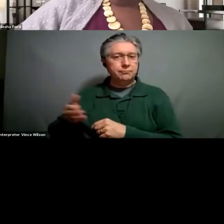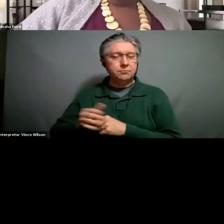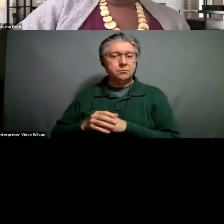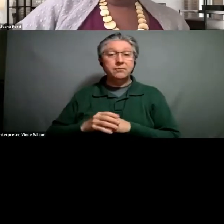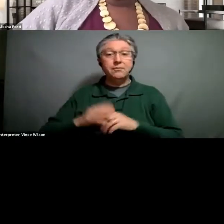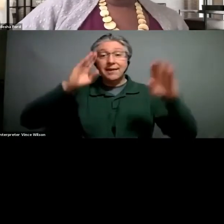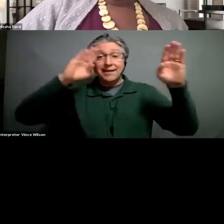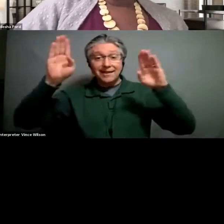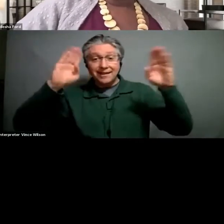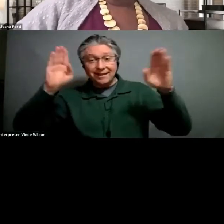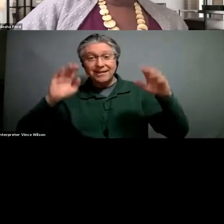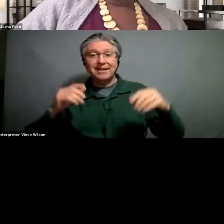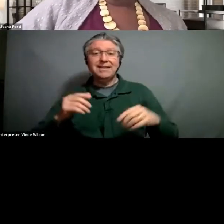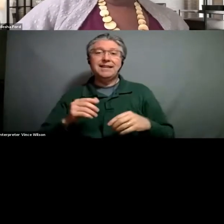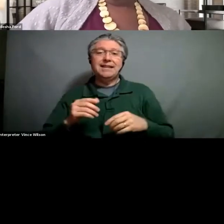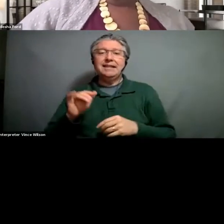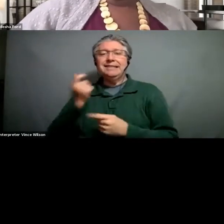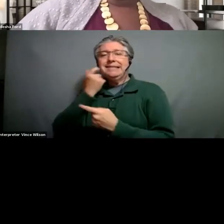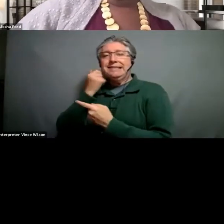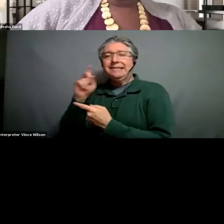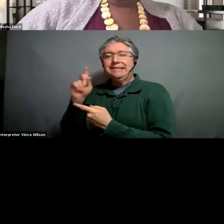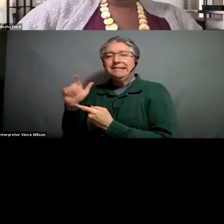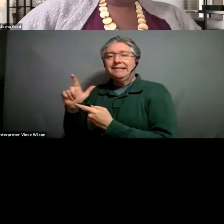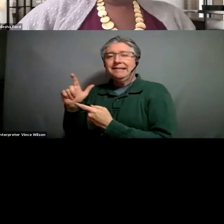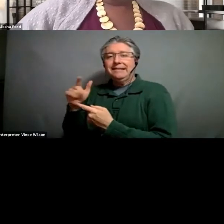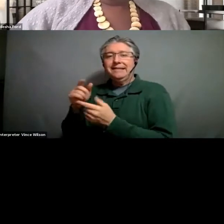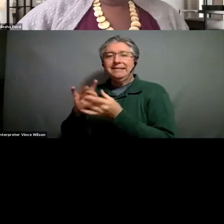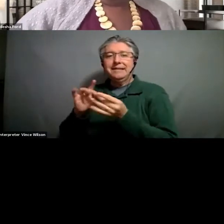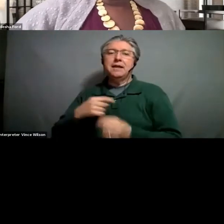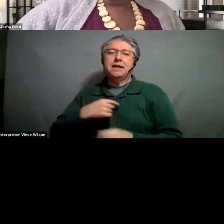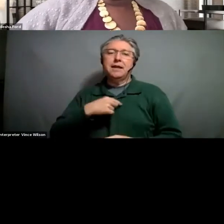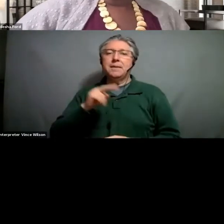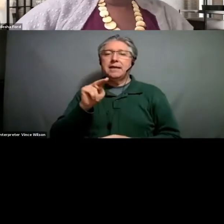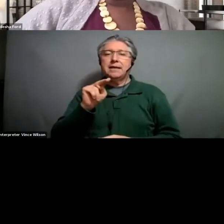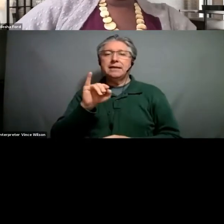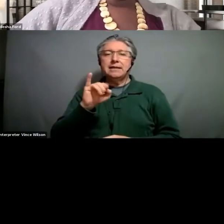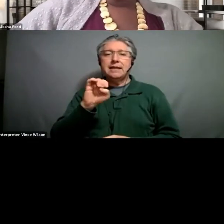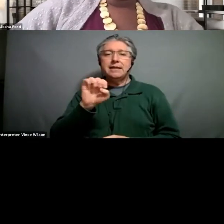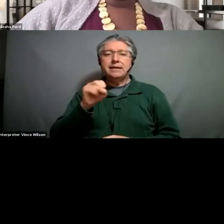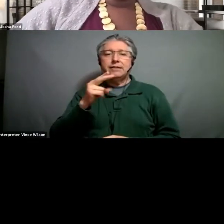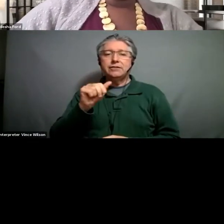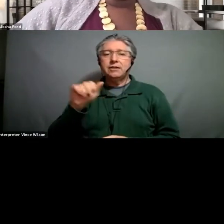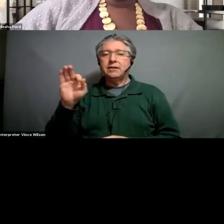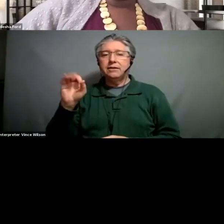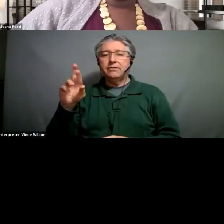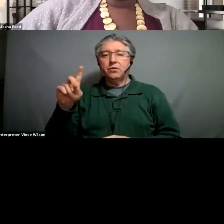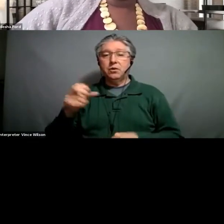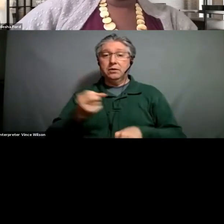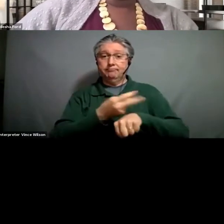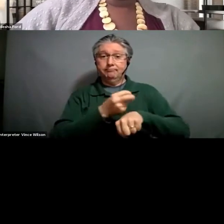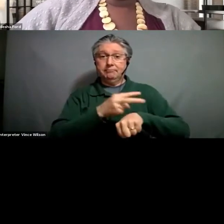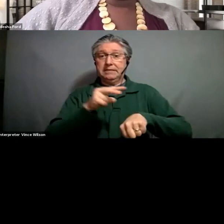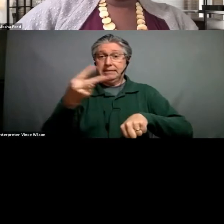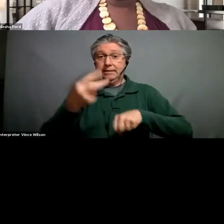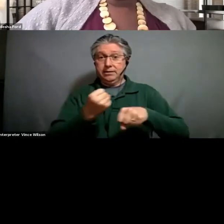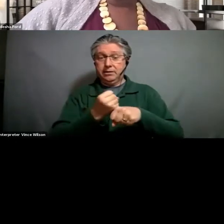hello, everyone. Kind of like Dr. Noel said, my name is Niesha Ford. I'm a second year master's student at Tulane